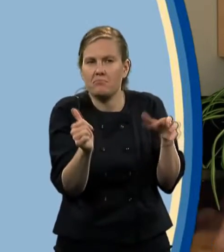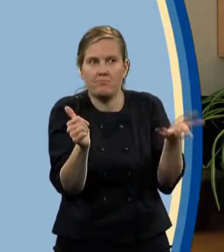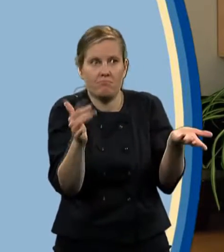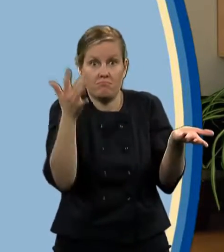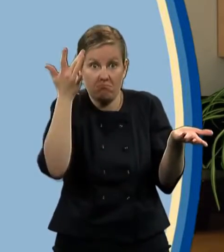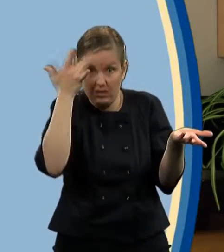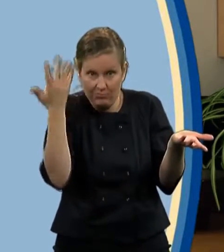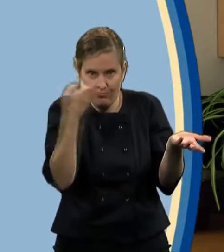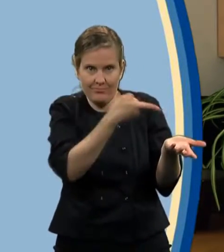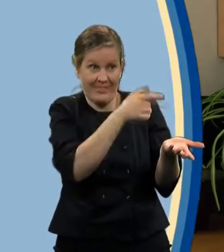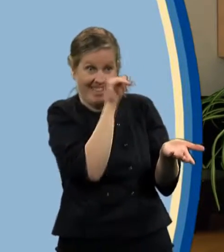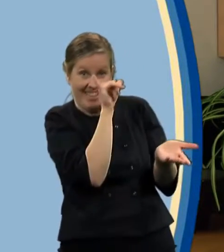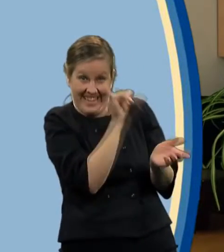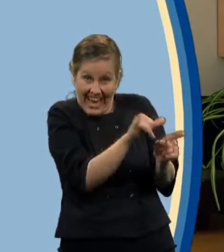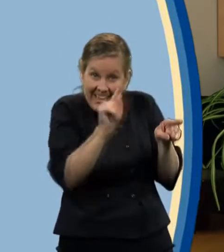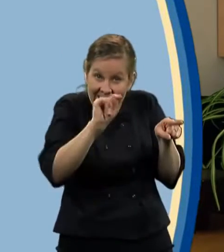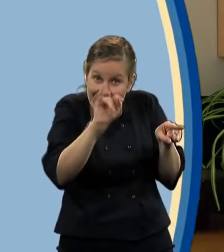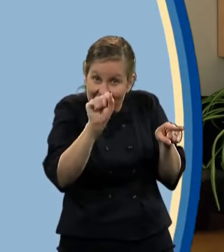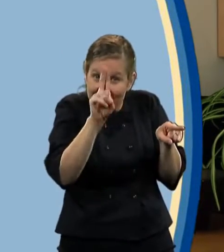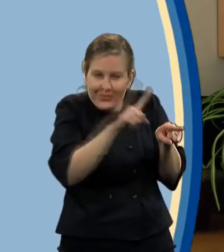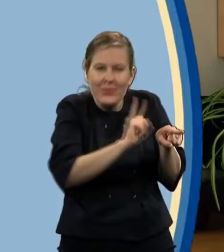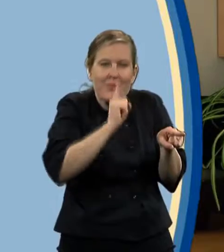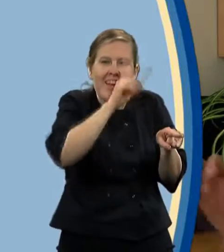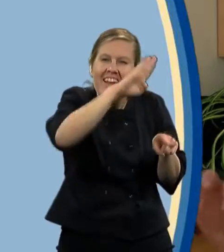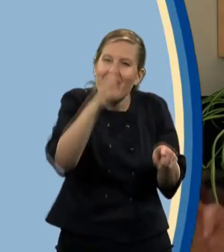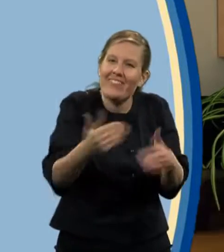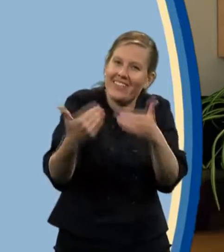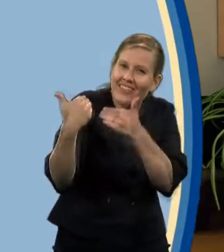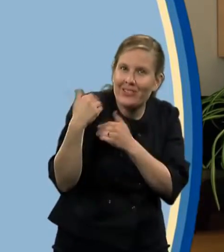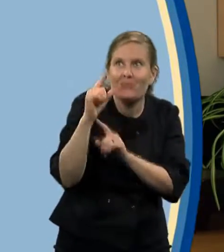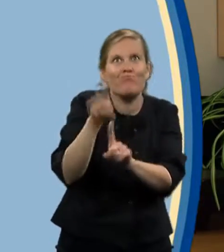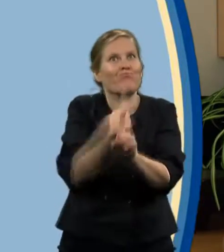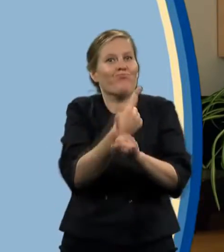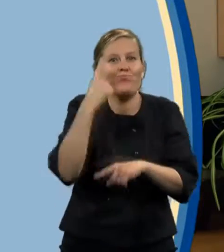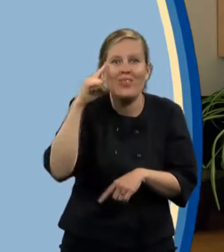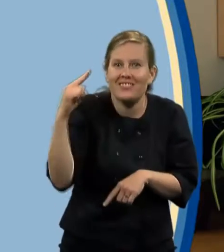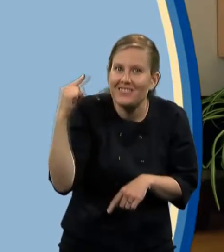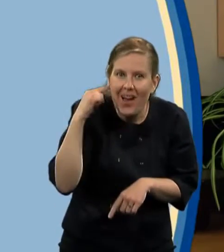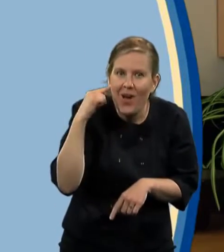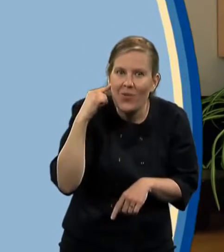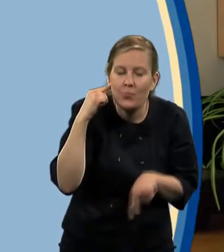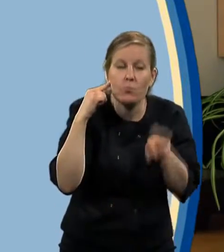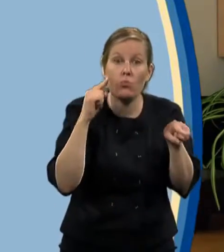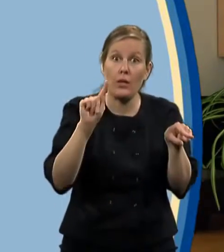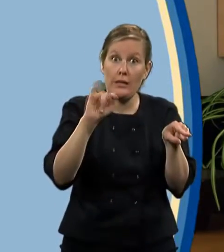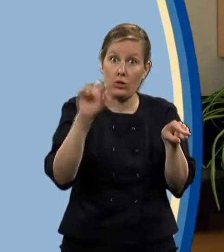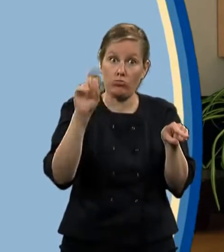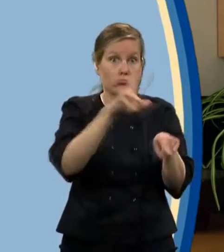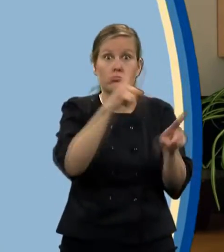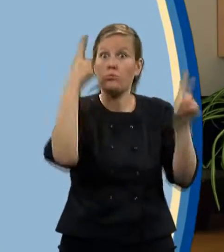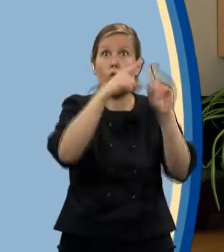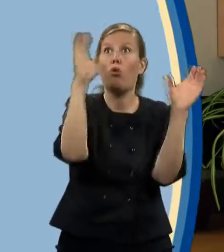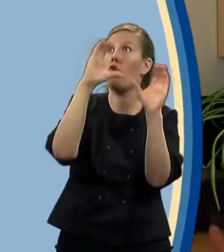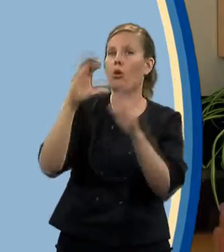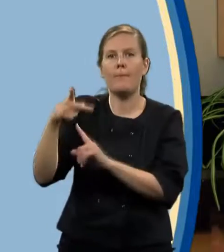sign. That the reason the tissue did not shrivel up and die in the deaf brain is because it was never dedicated to sound in the first